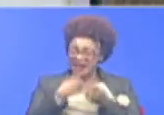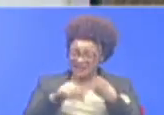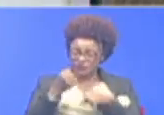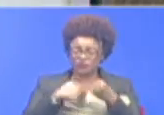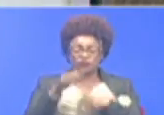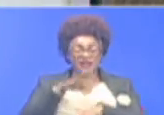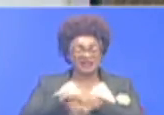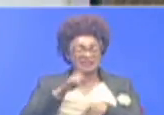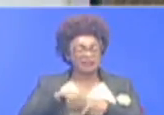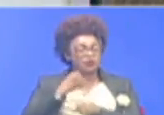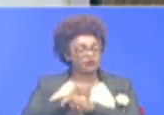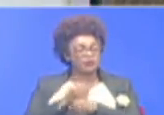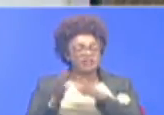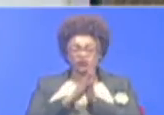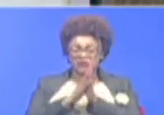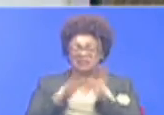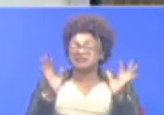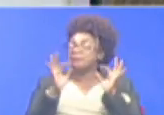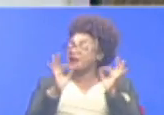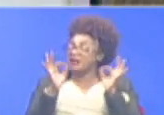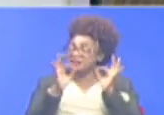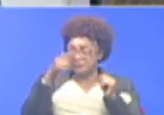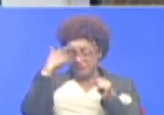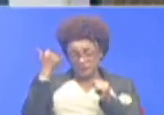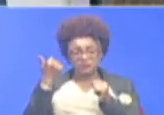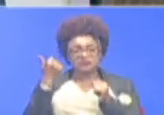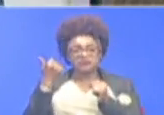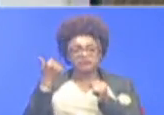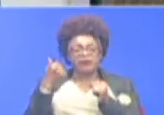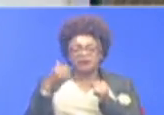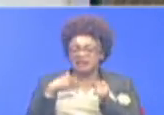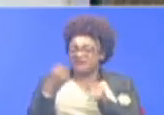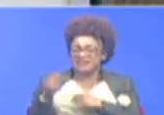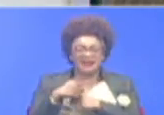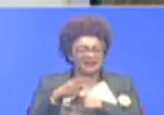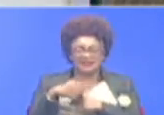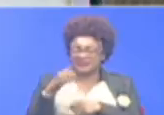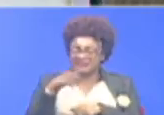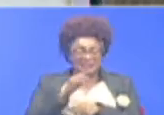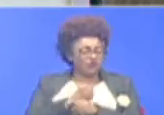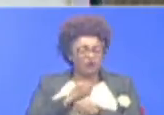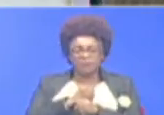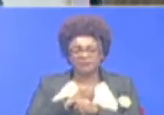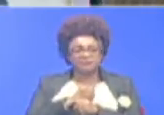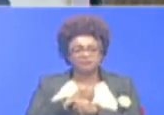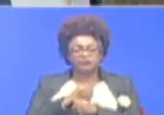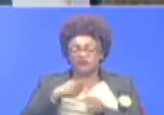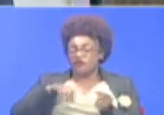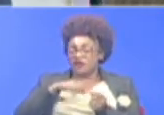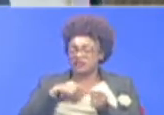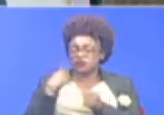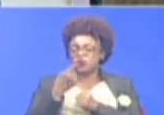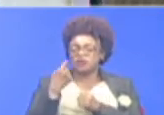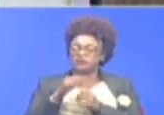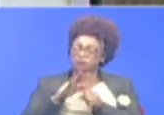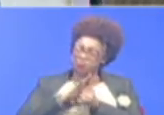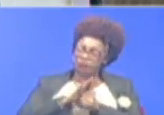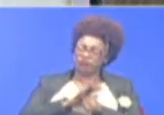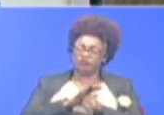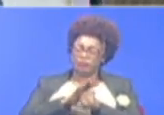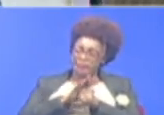we do these stories also surprise us, because they sit on salaries, and this is the job they're supposed to do. So for us, it's just to keep pushing and keep